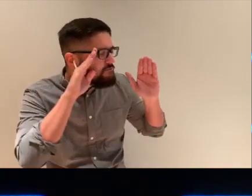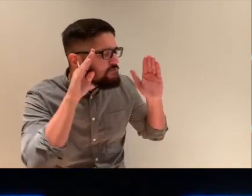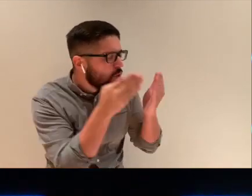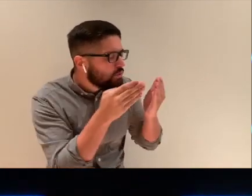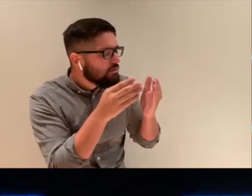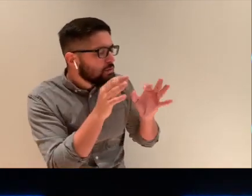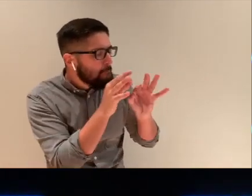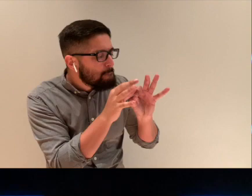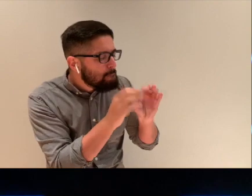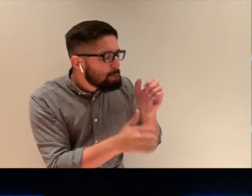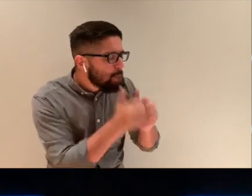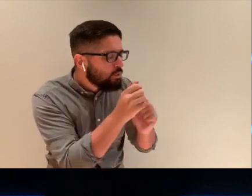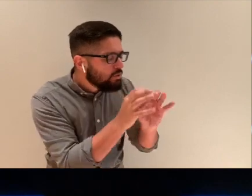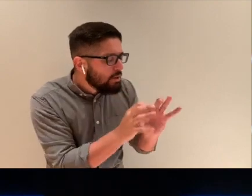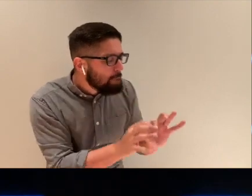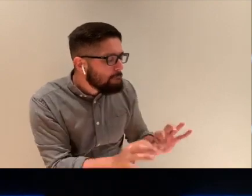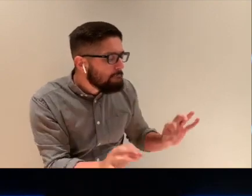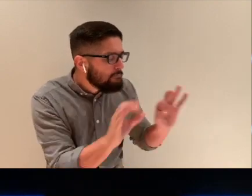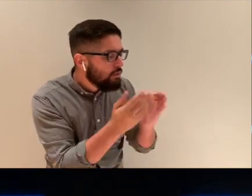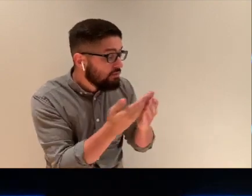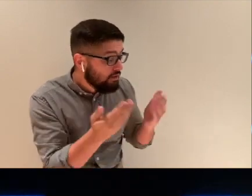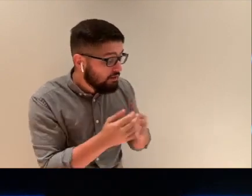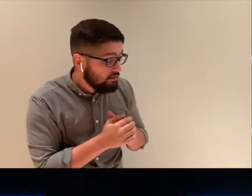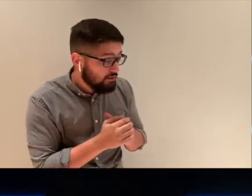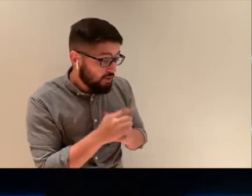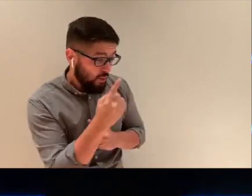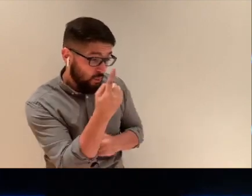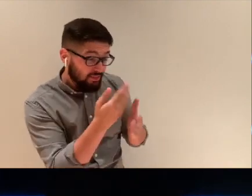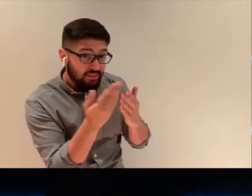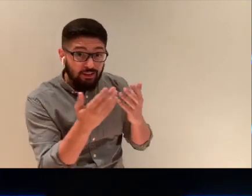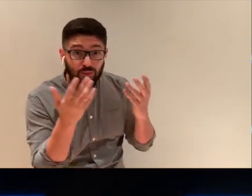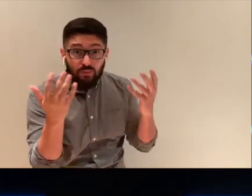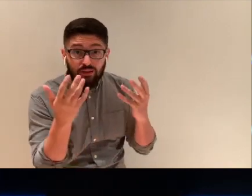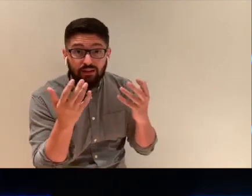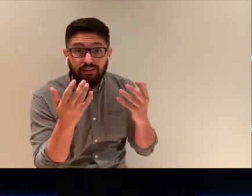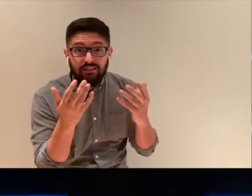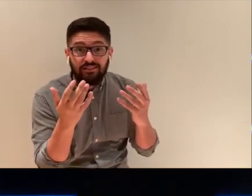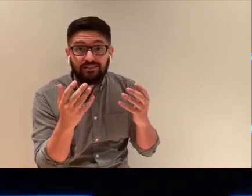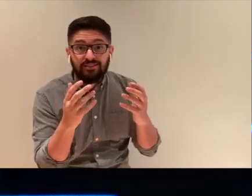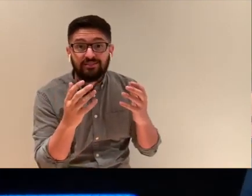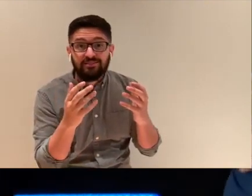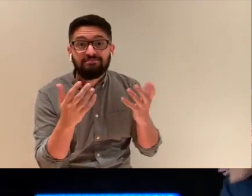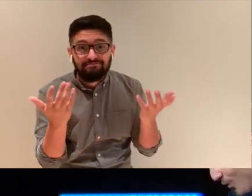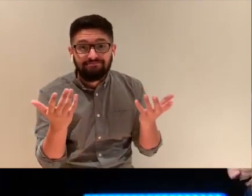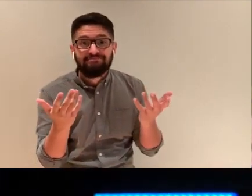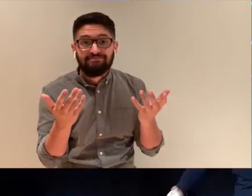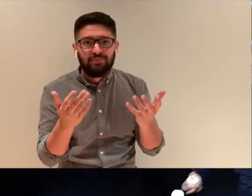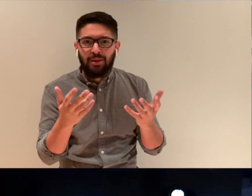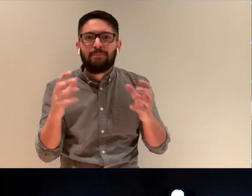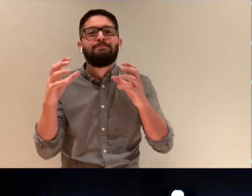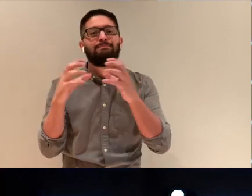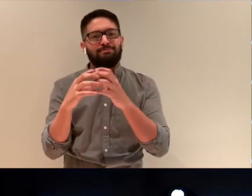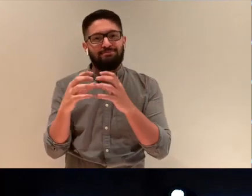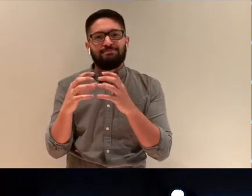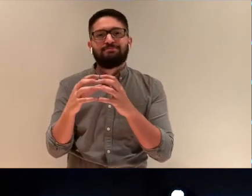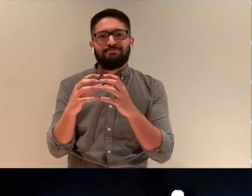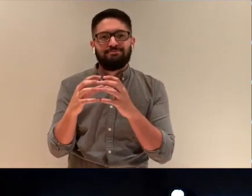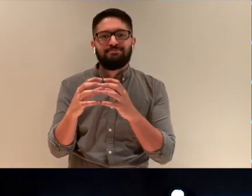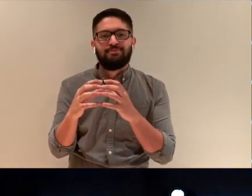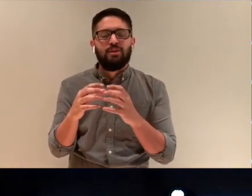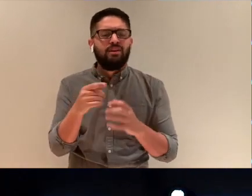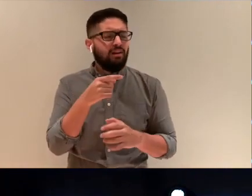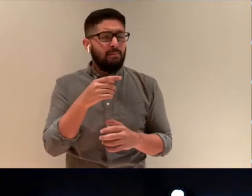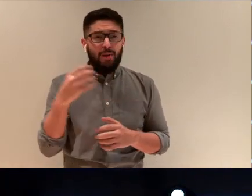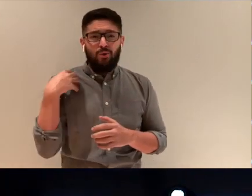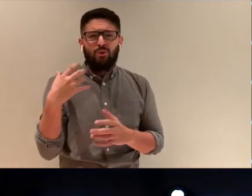eyes on the most important thing." And that one thing was what? Was the